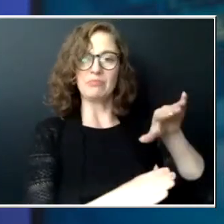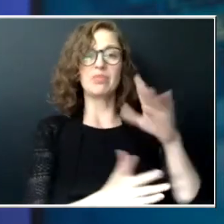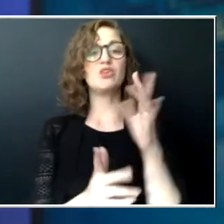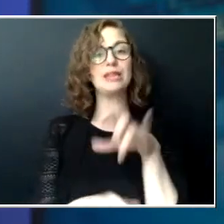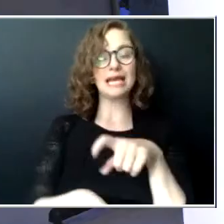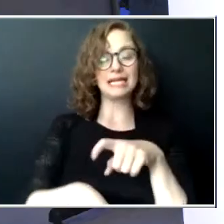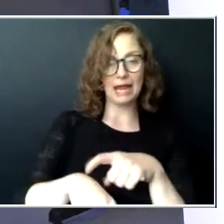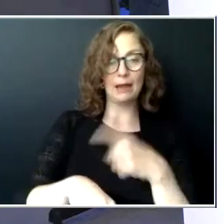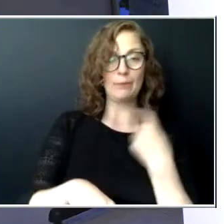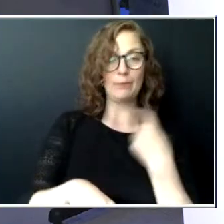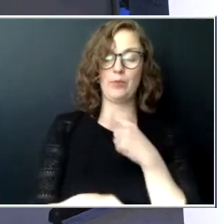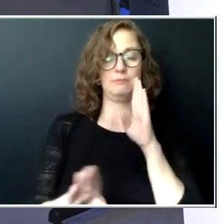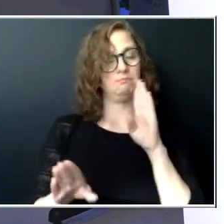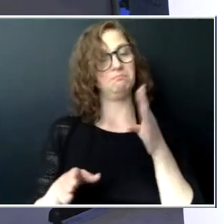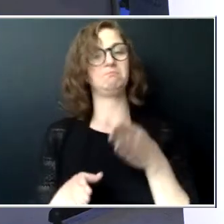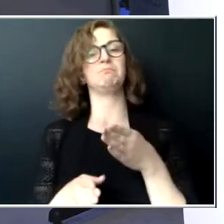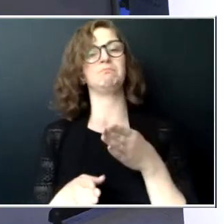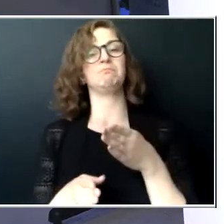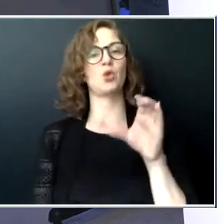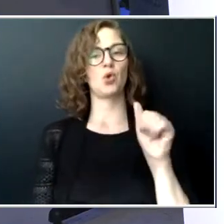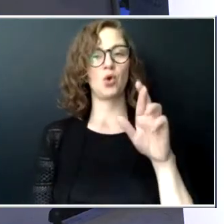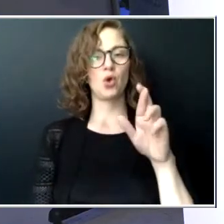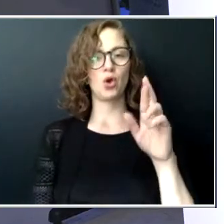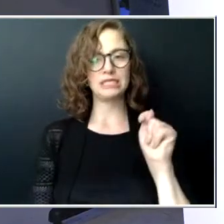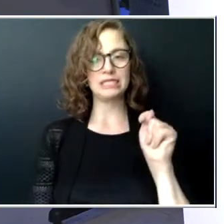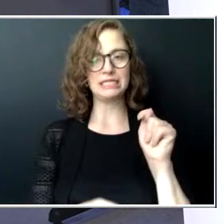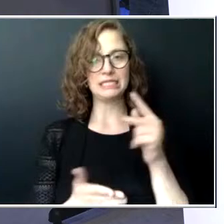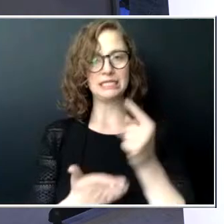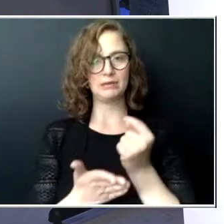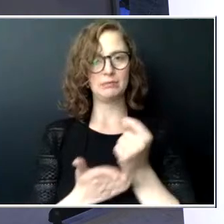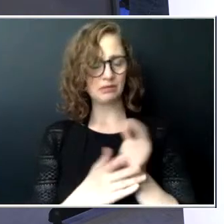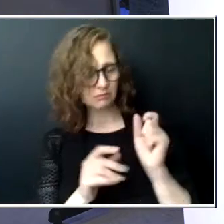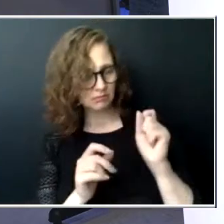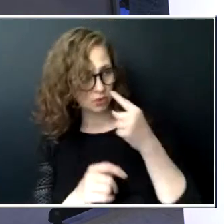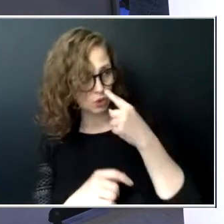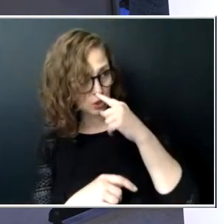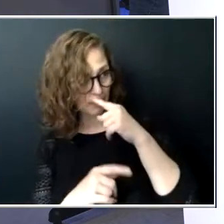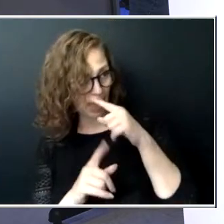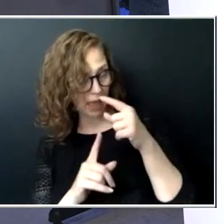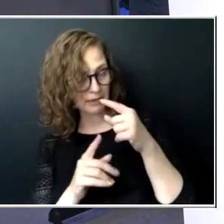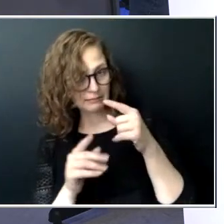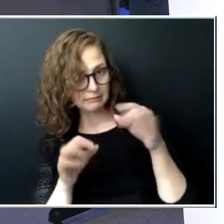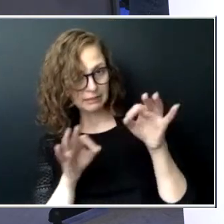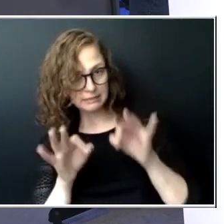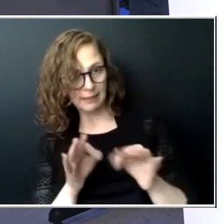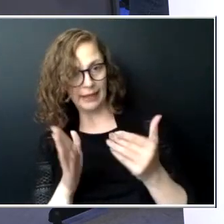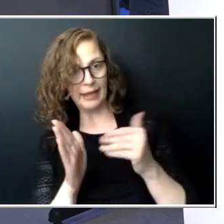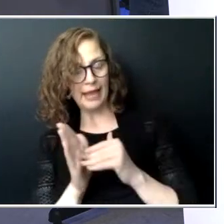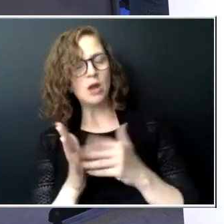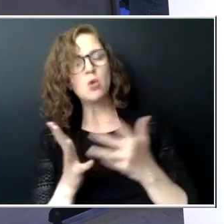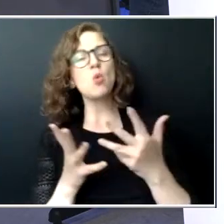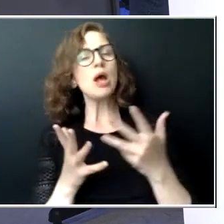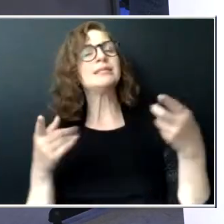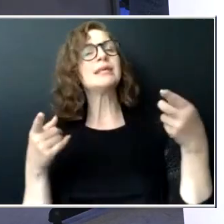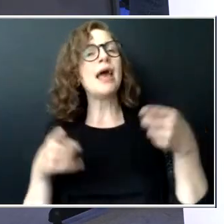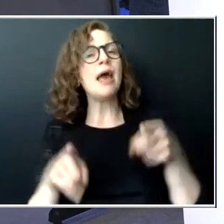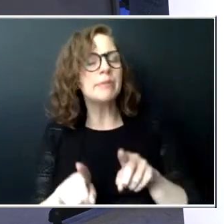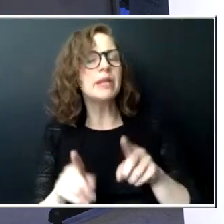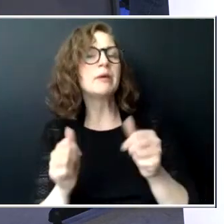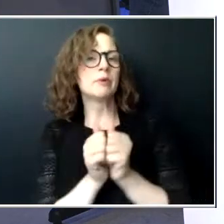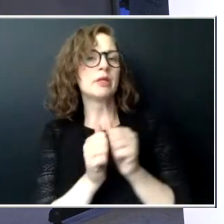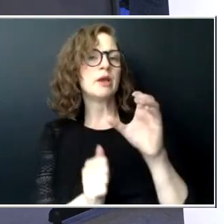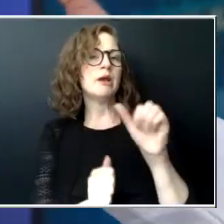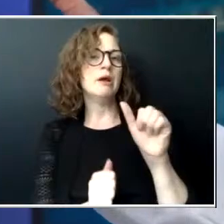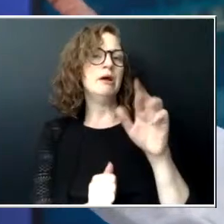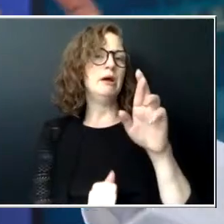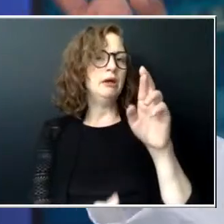quick. And explain again kind of what's happening with CAR T. You're actually taking for a patient like Todd, what's he having to go through? Yep, so